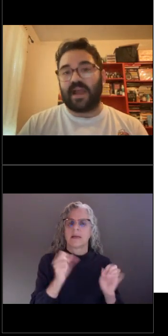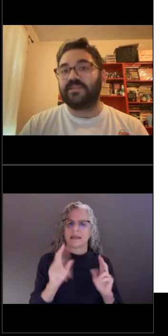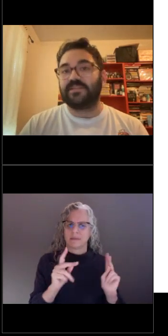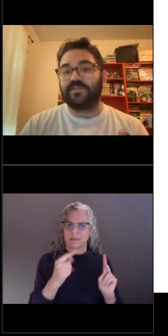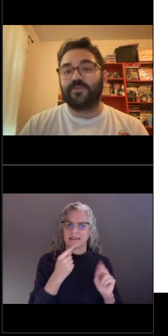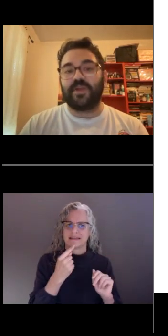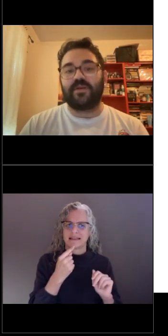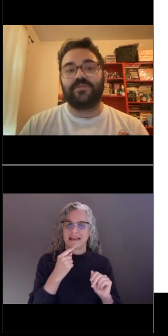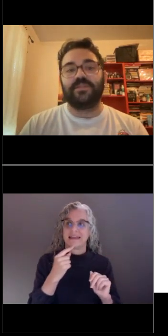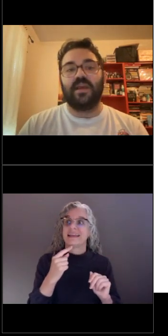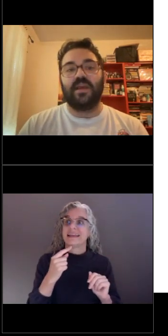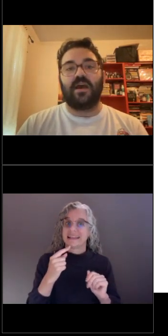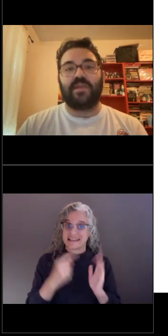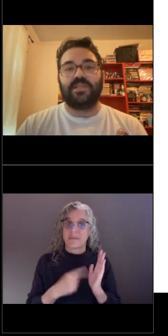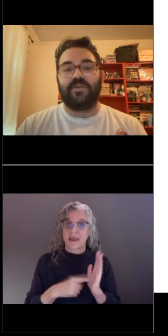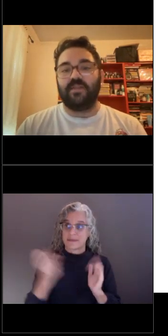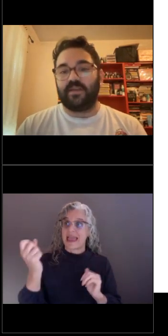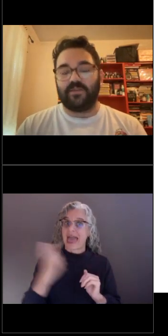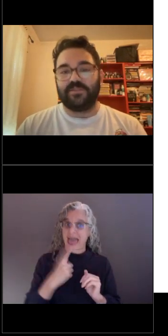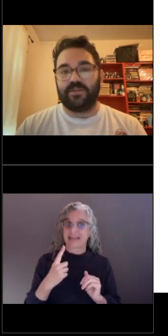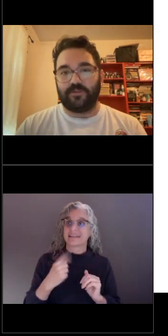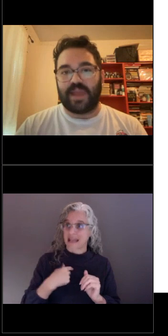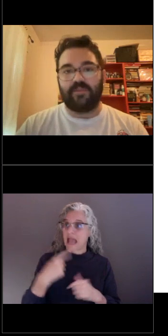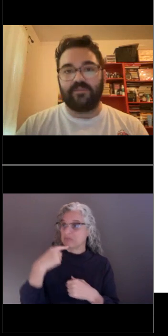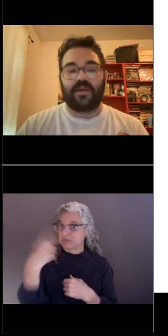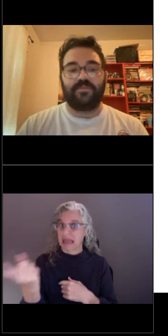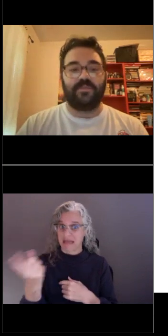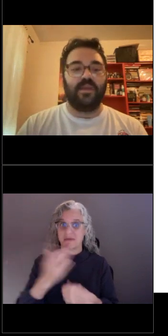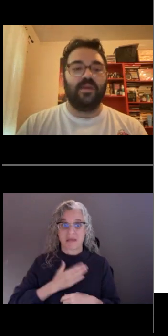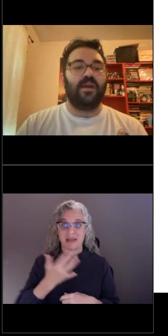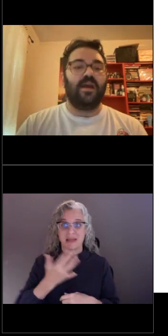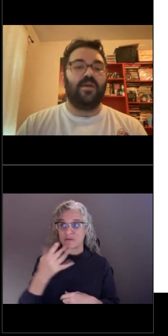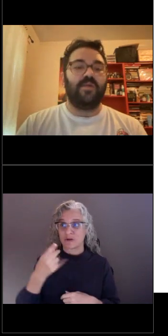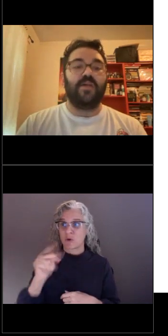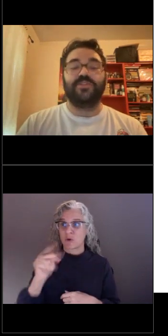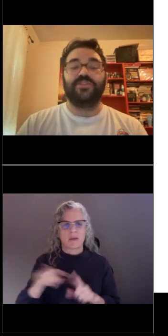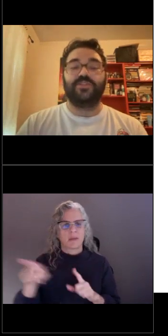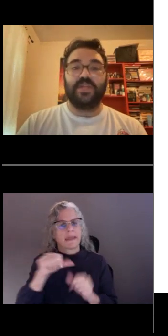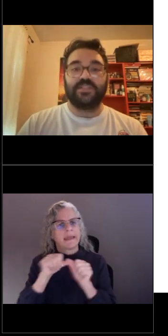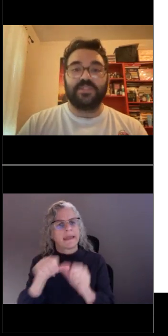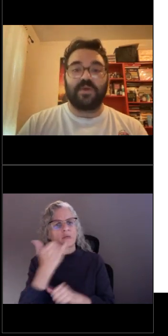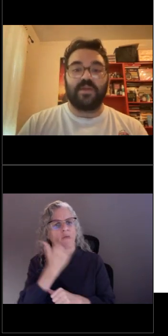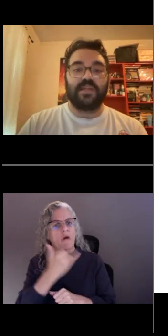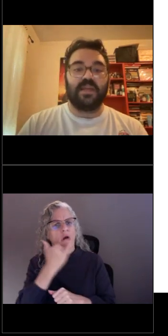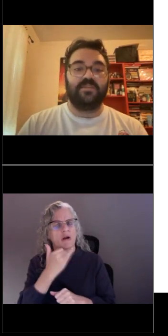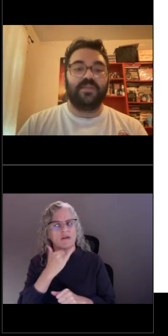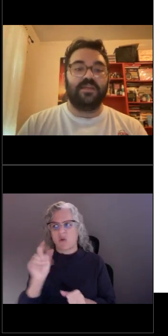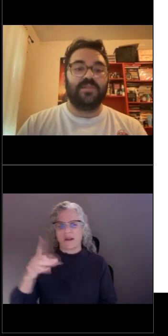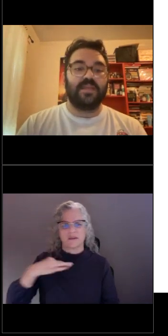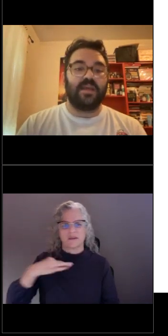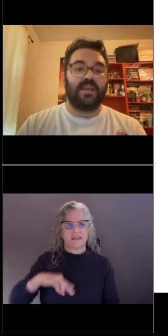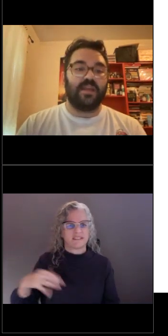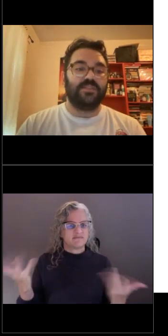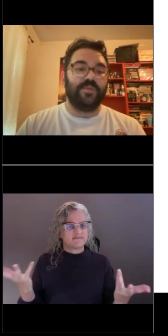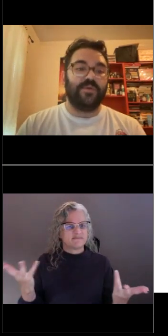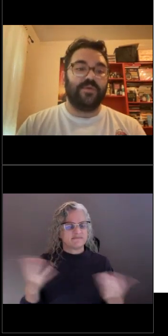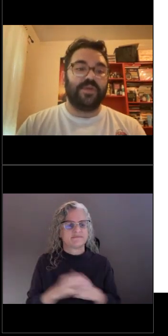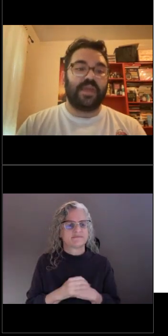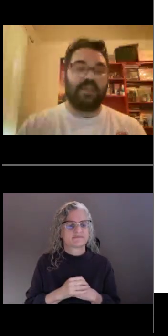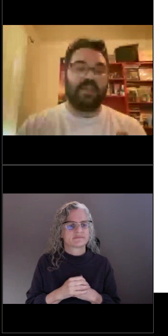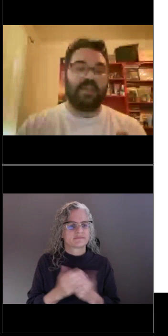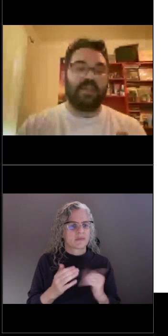were asked for their pronouns. And so it felt like there was very little payoff for them. Other students responding negatively was an answer